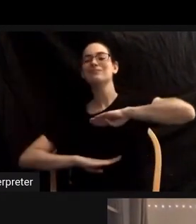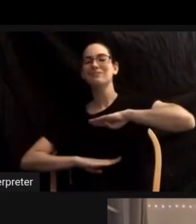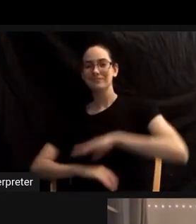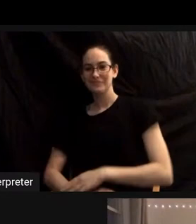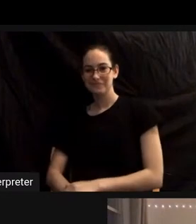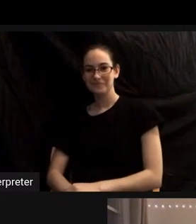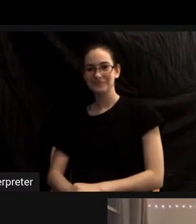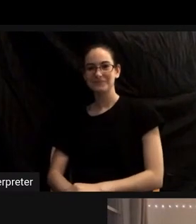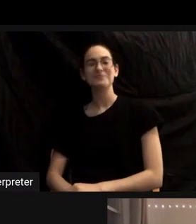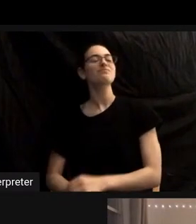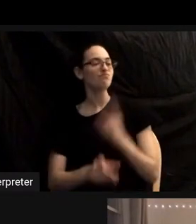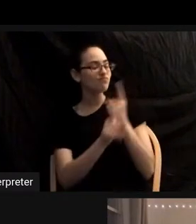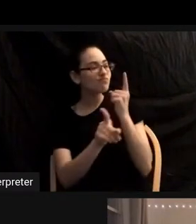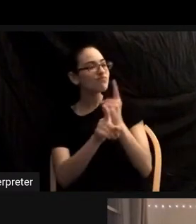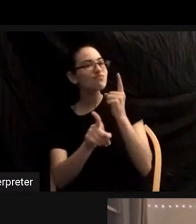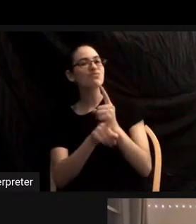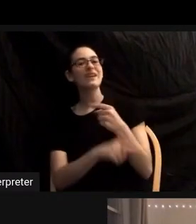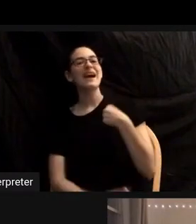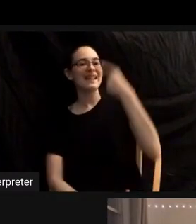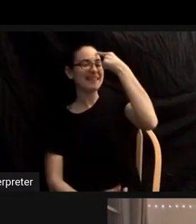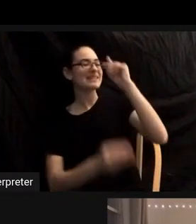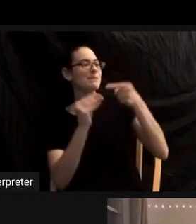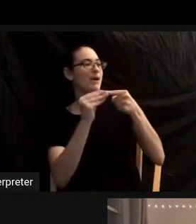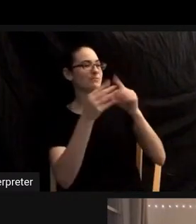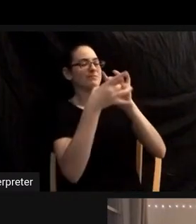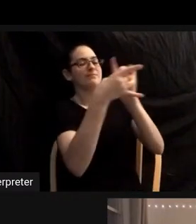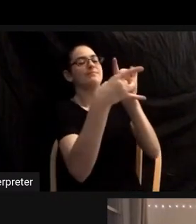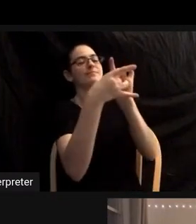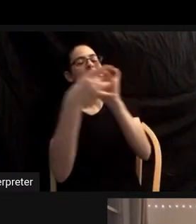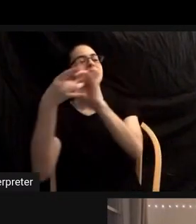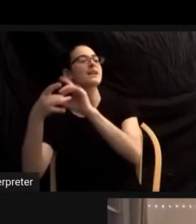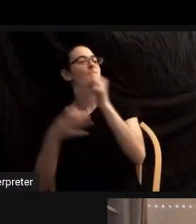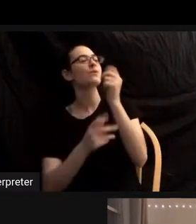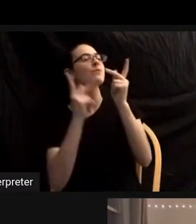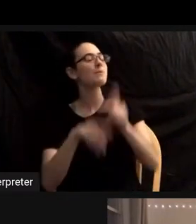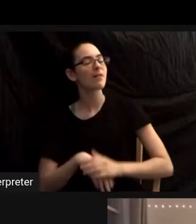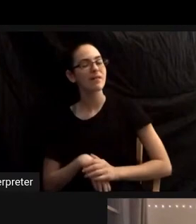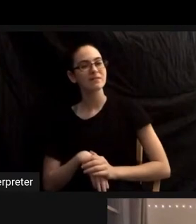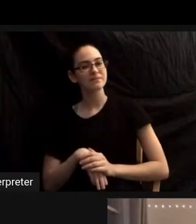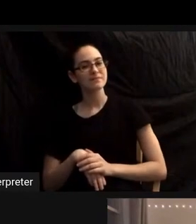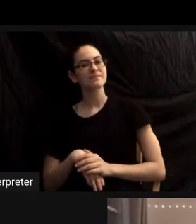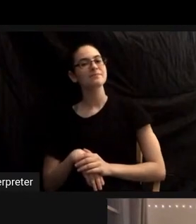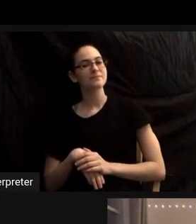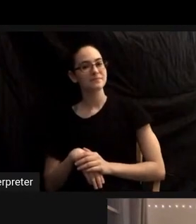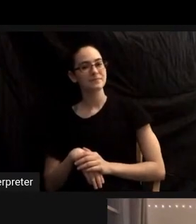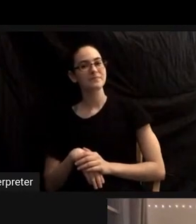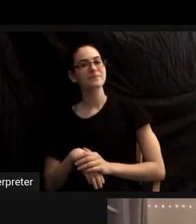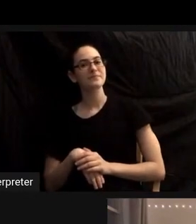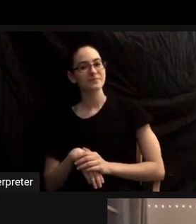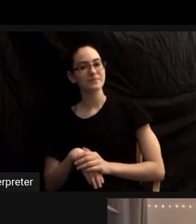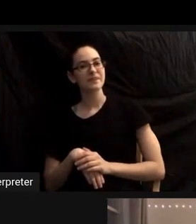Absolutely. I think it's about, like, being a connector, you know, being somebody who's like saying, like, all right, you know, if